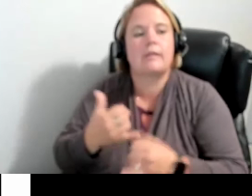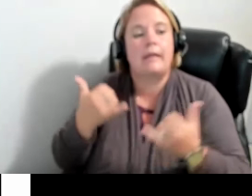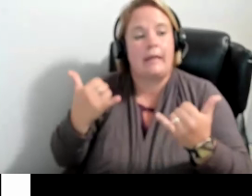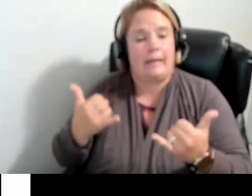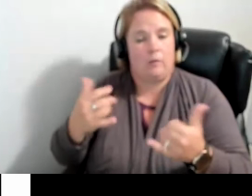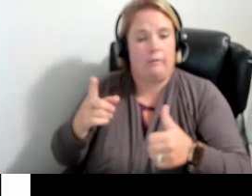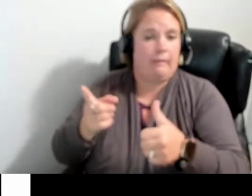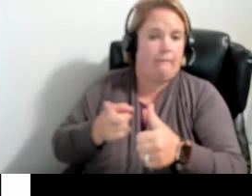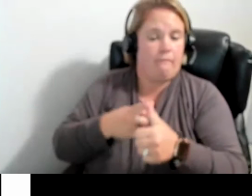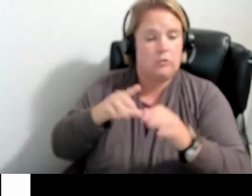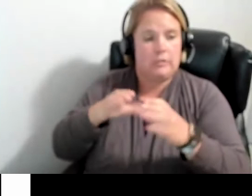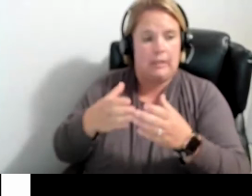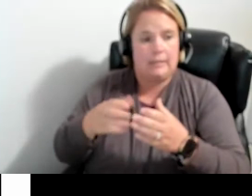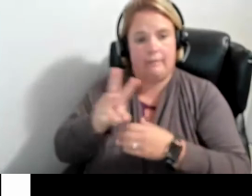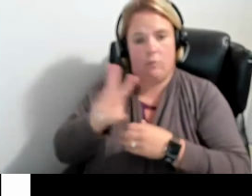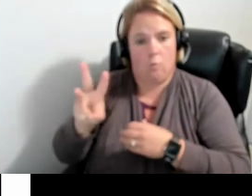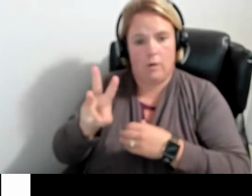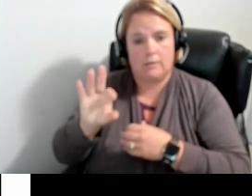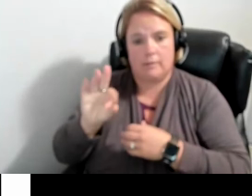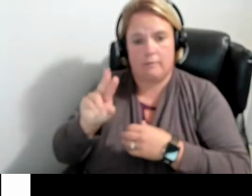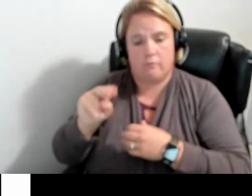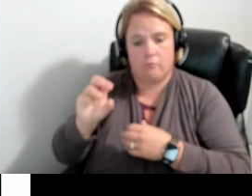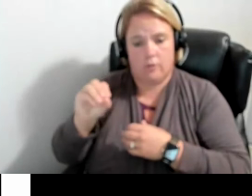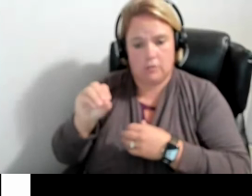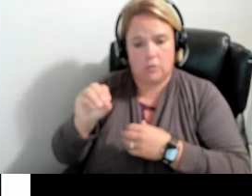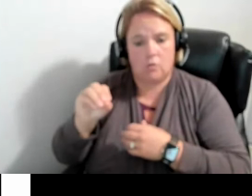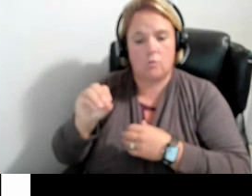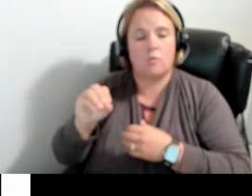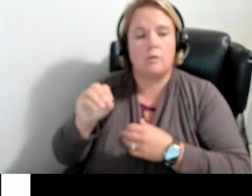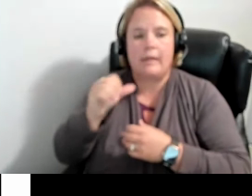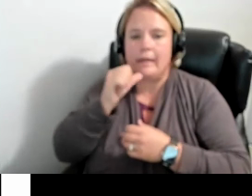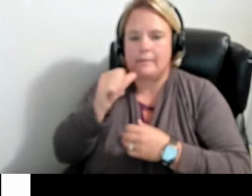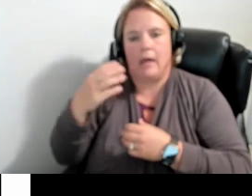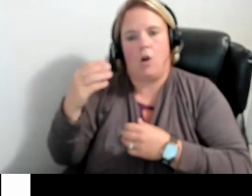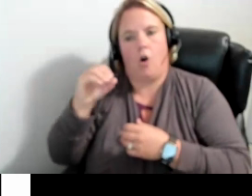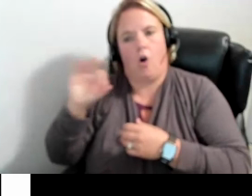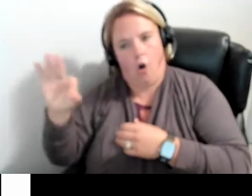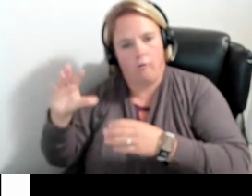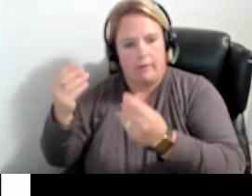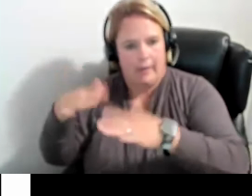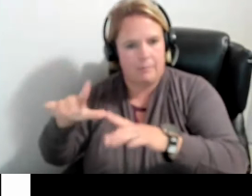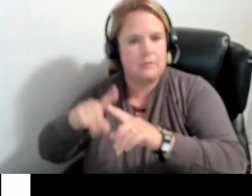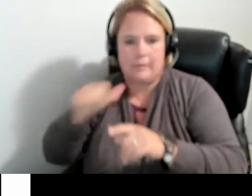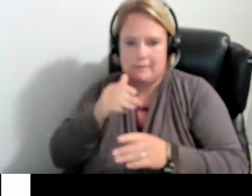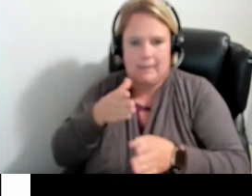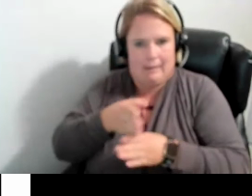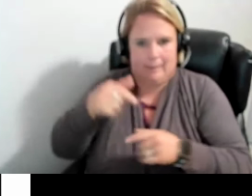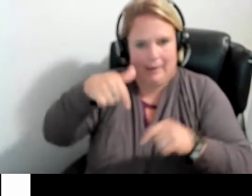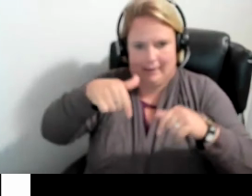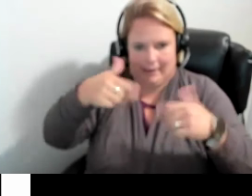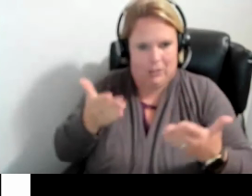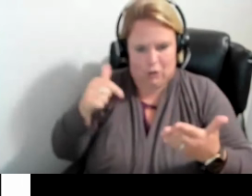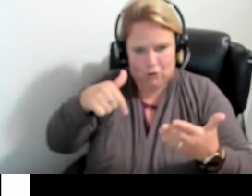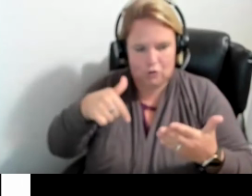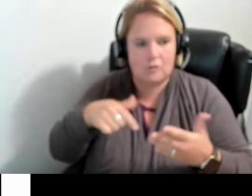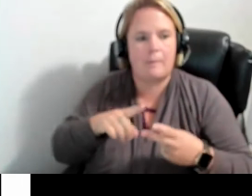first EMLS class at the West Fresno campus. So it's not necessarily off campus, but it's not our main campus here.